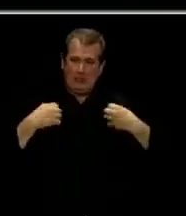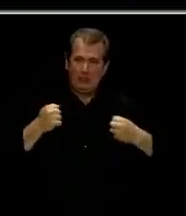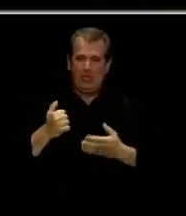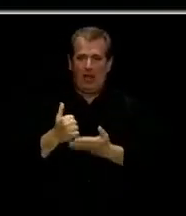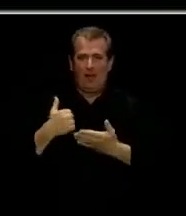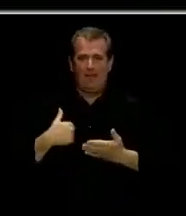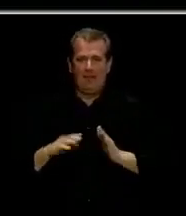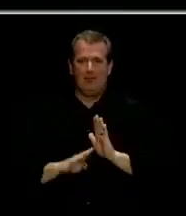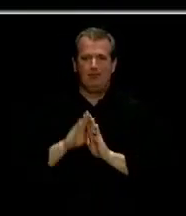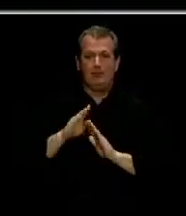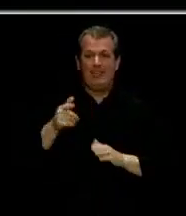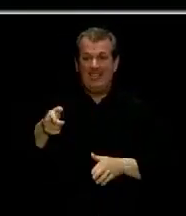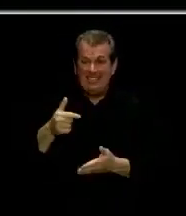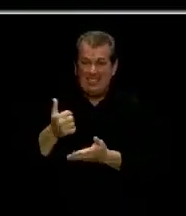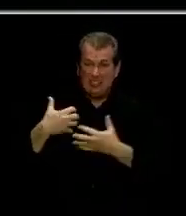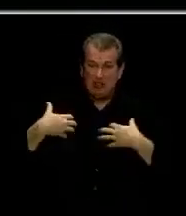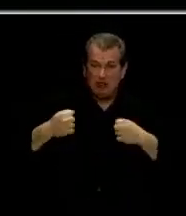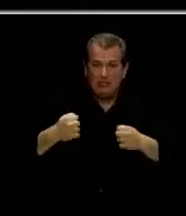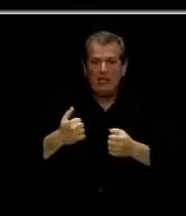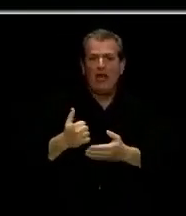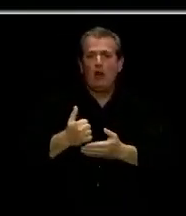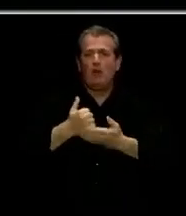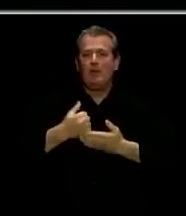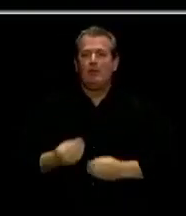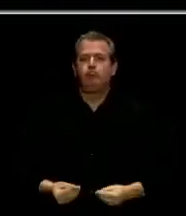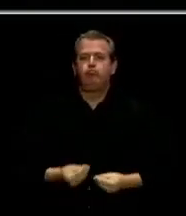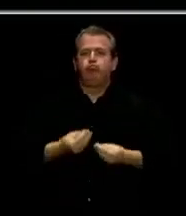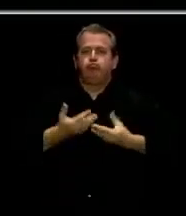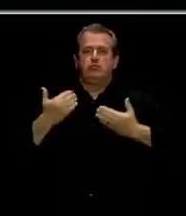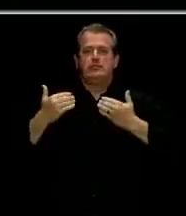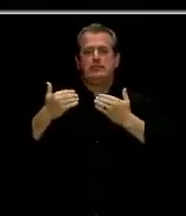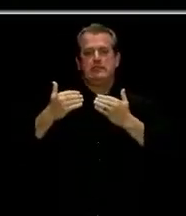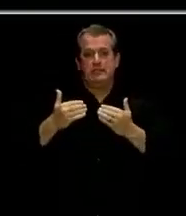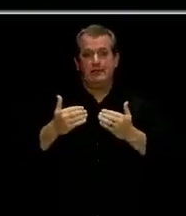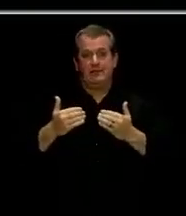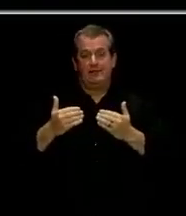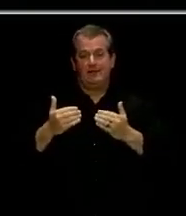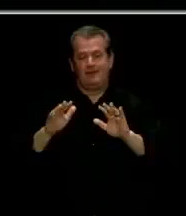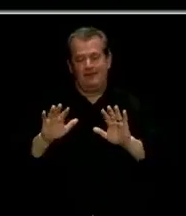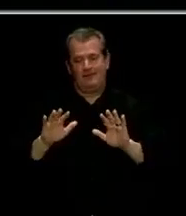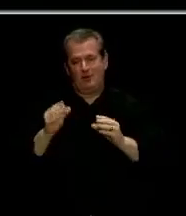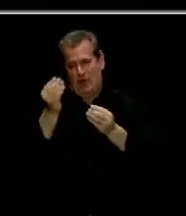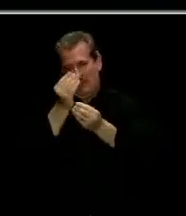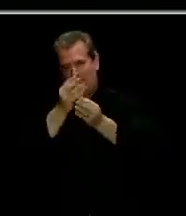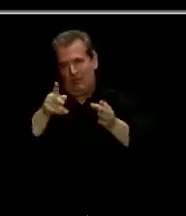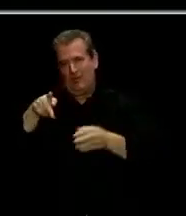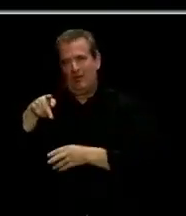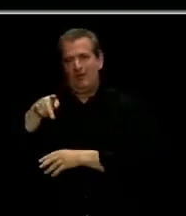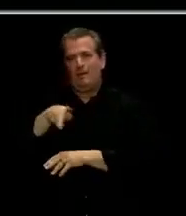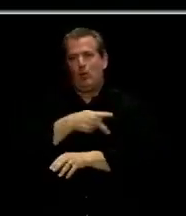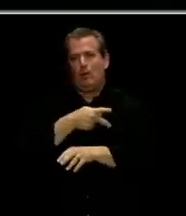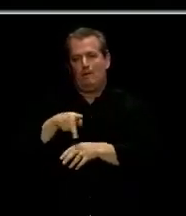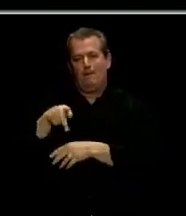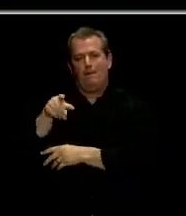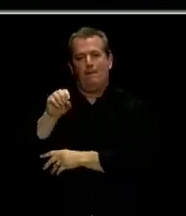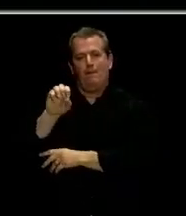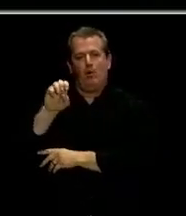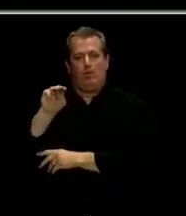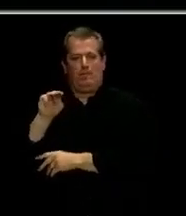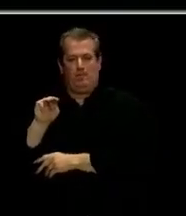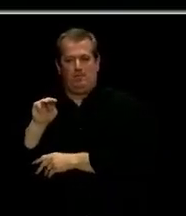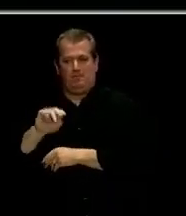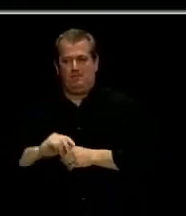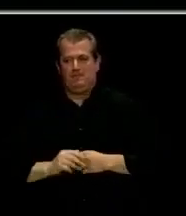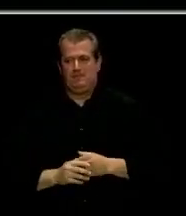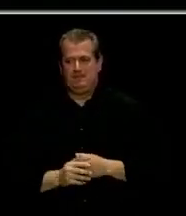It's because of his courage that I was inspired to do this. I want to leave you with a poem that's incredibly important to me, and it's one that I